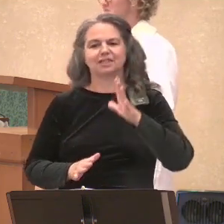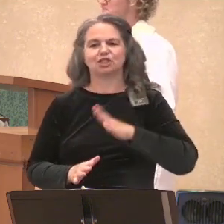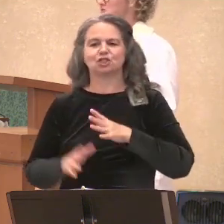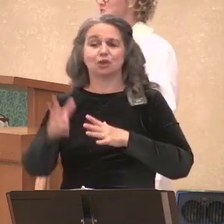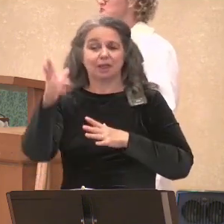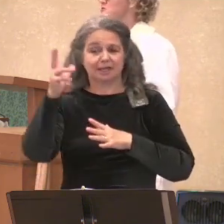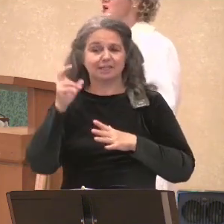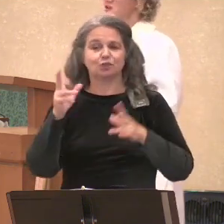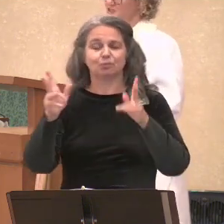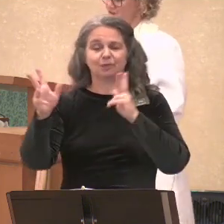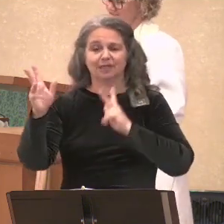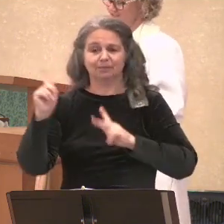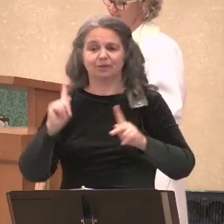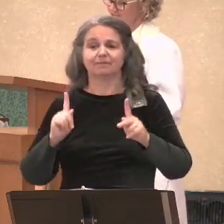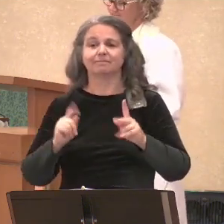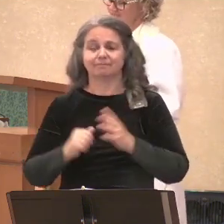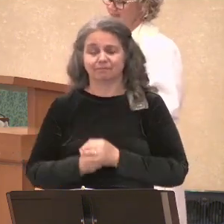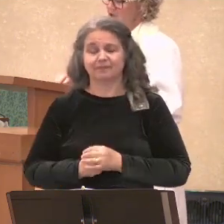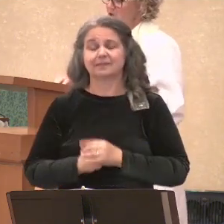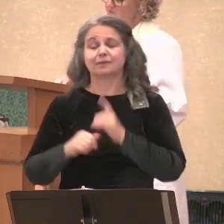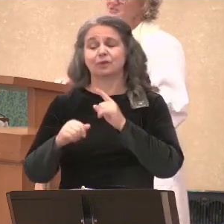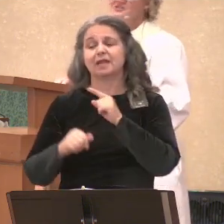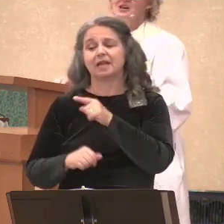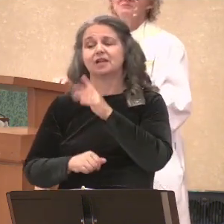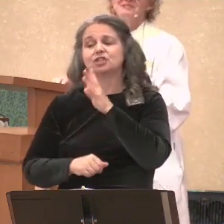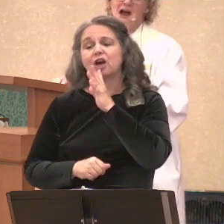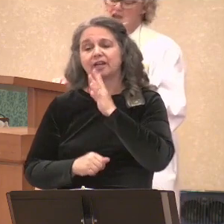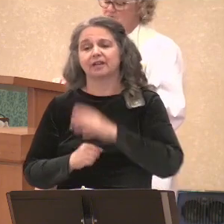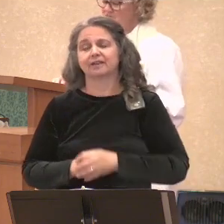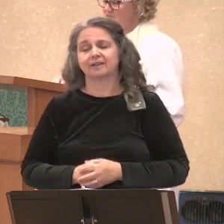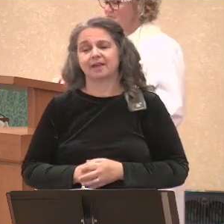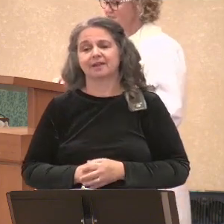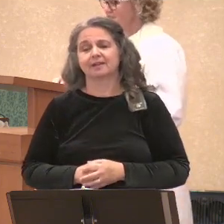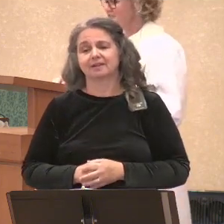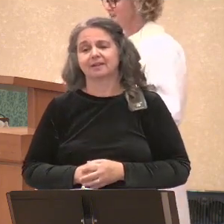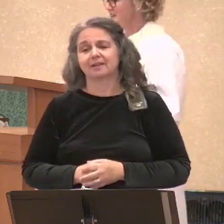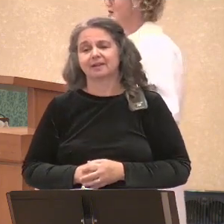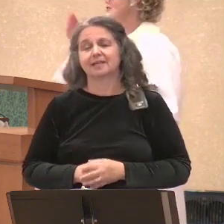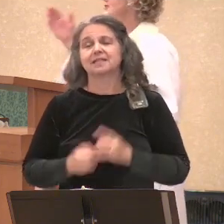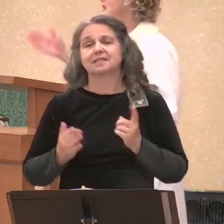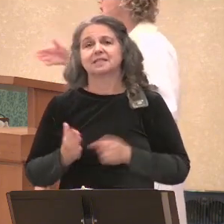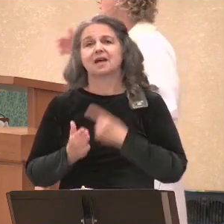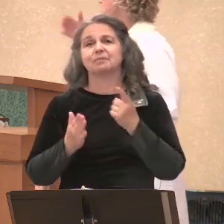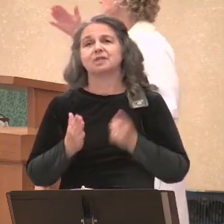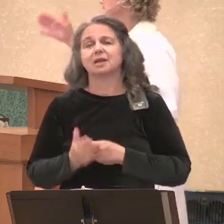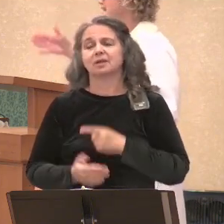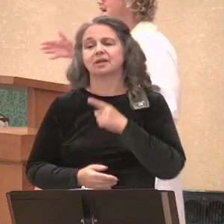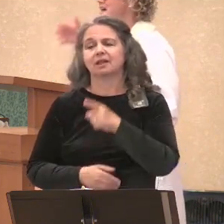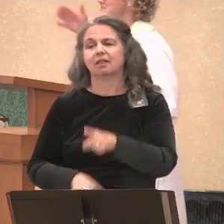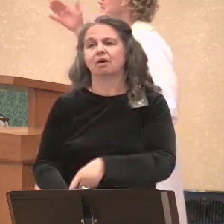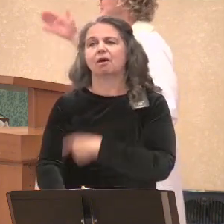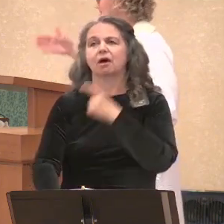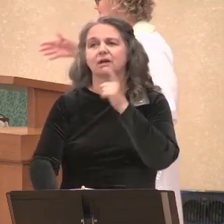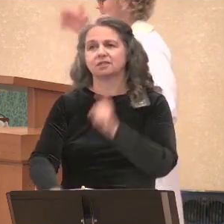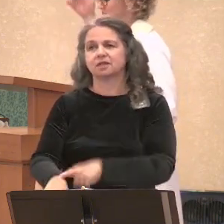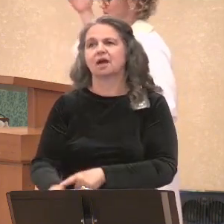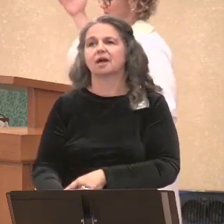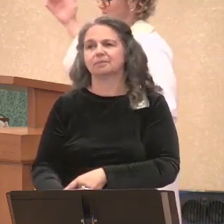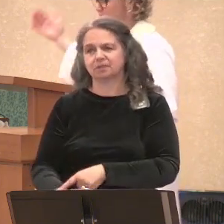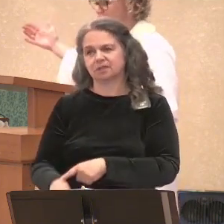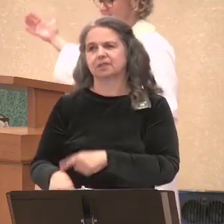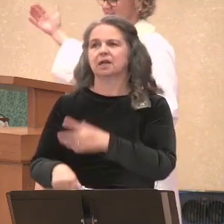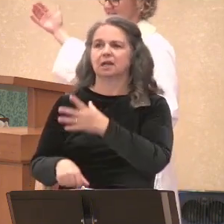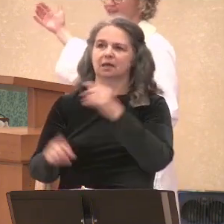listen to people who are talking, but sometimes they just take a long time to get to